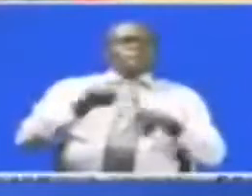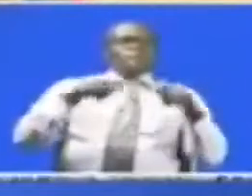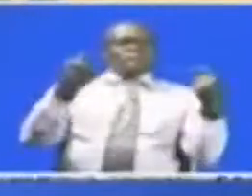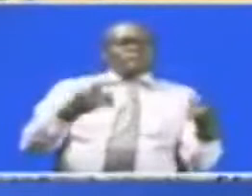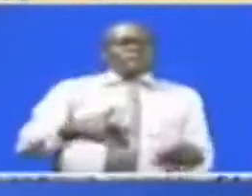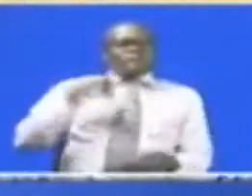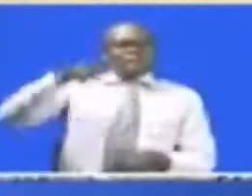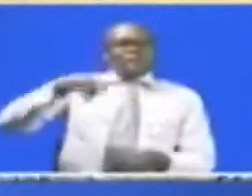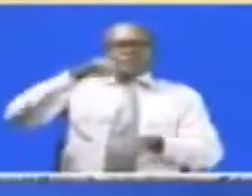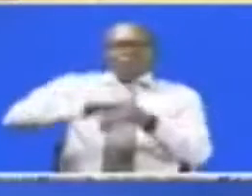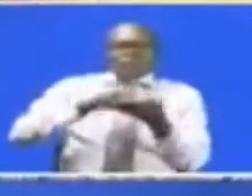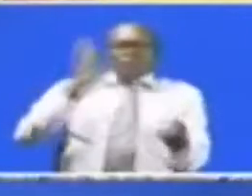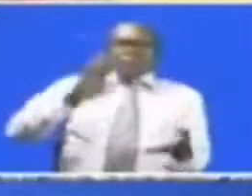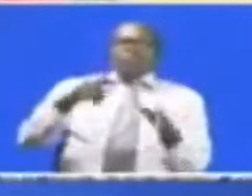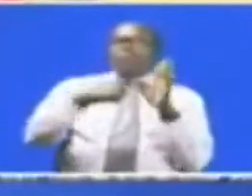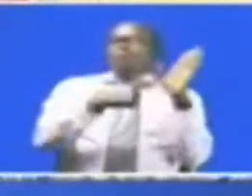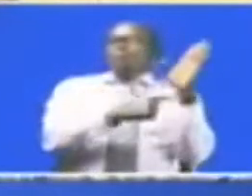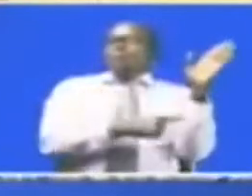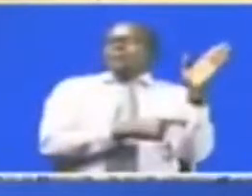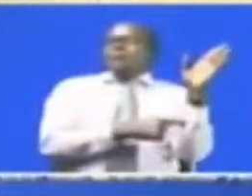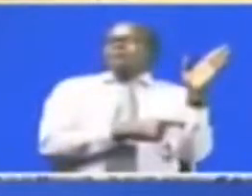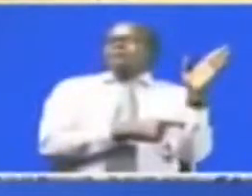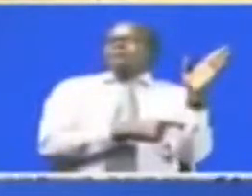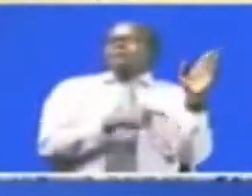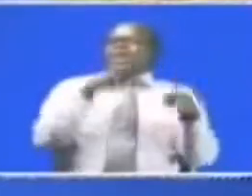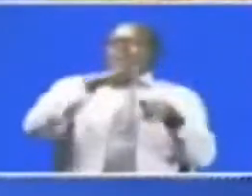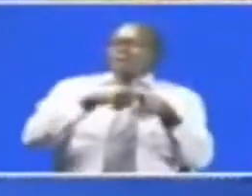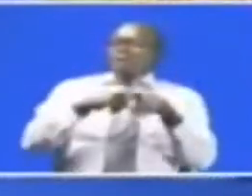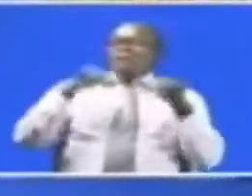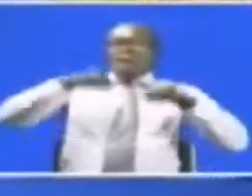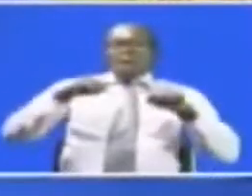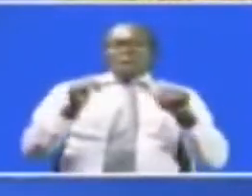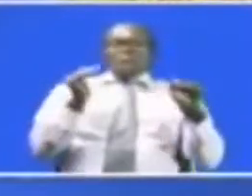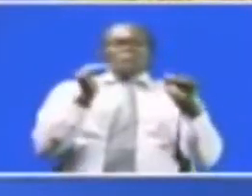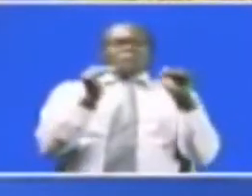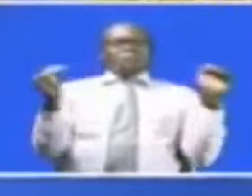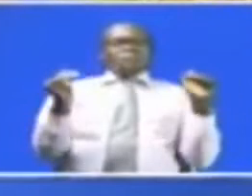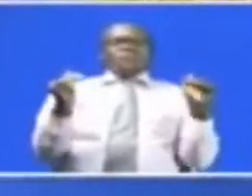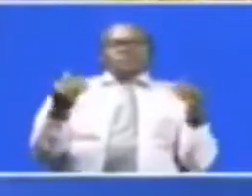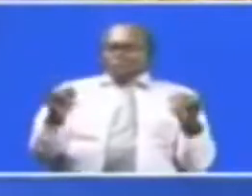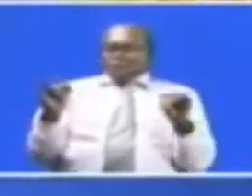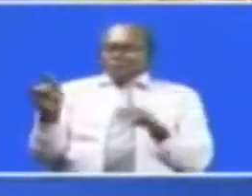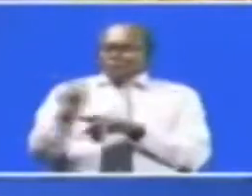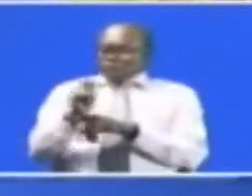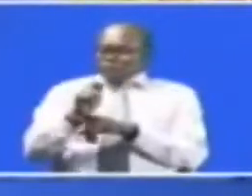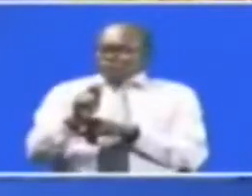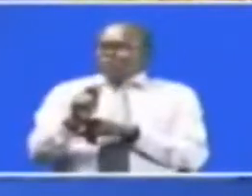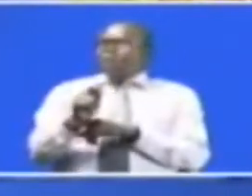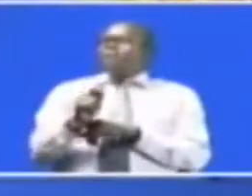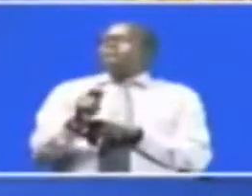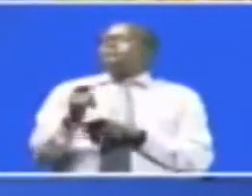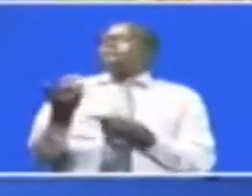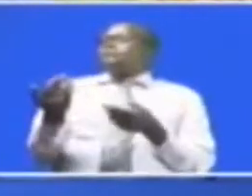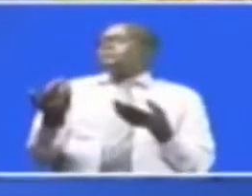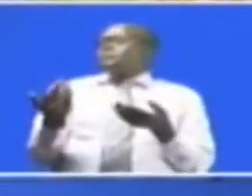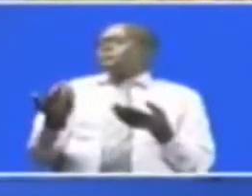the team feels they should have collected more points in the games where they settled for a draw. Tumeanza kutrain hapa kufinish juu